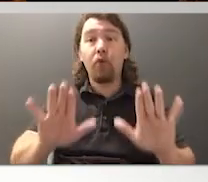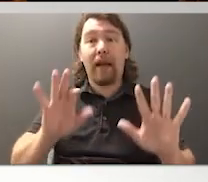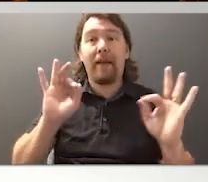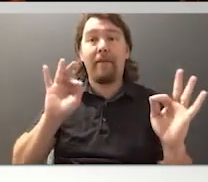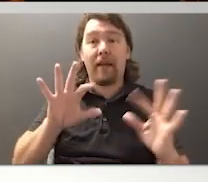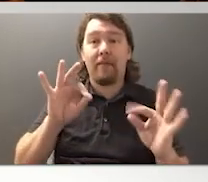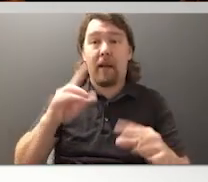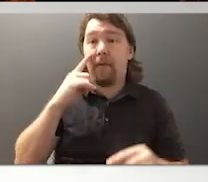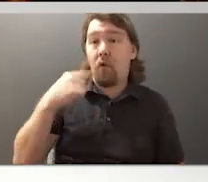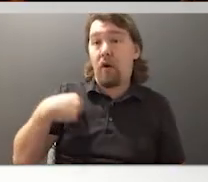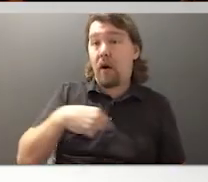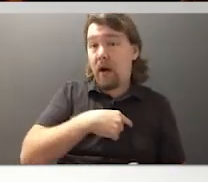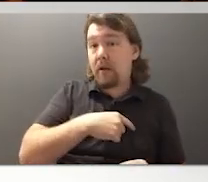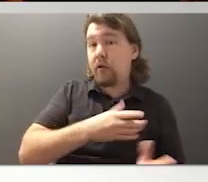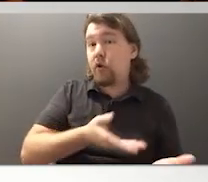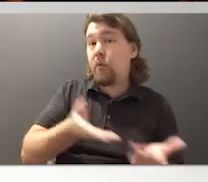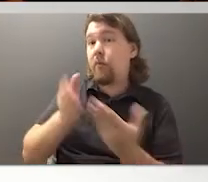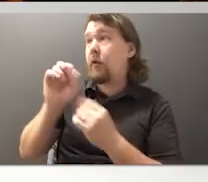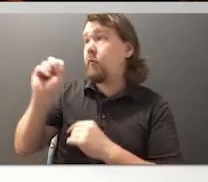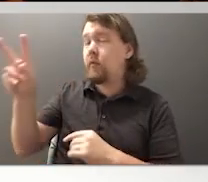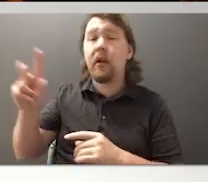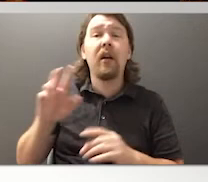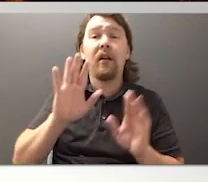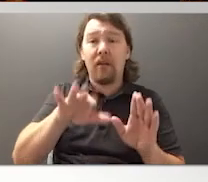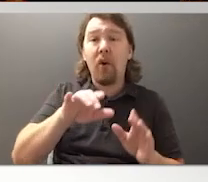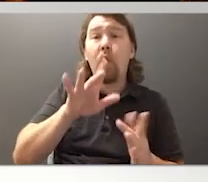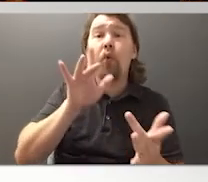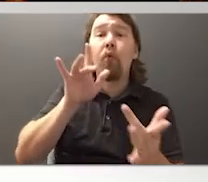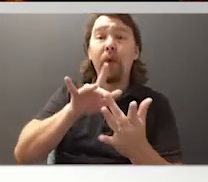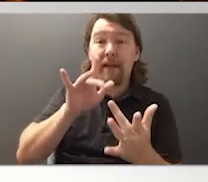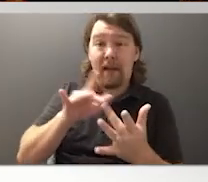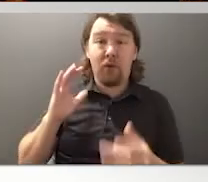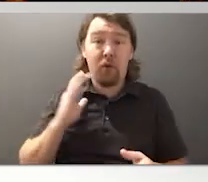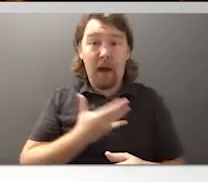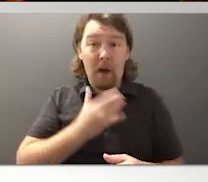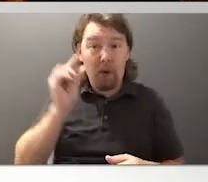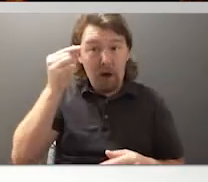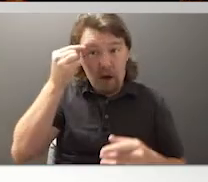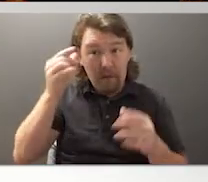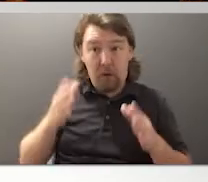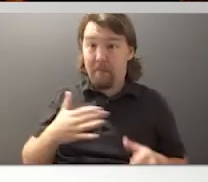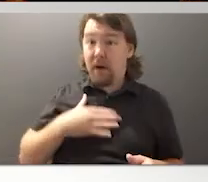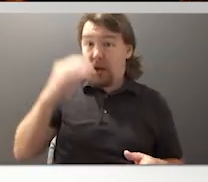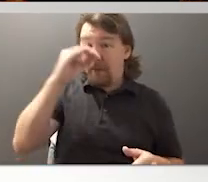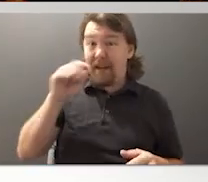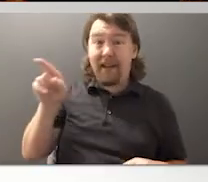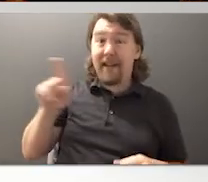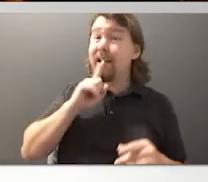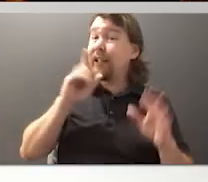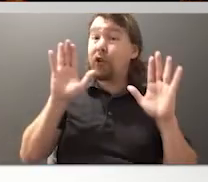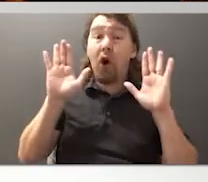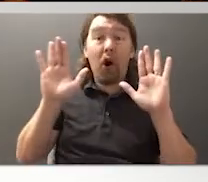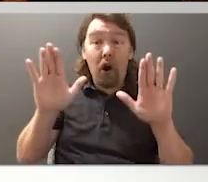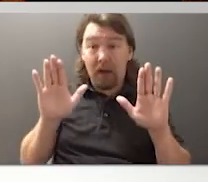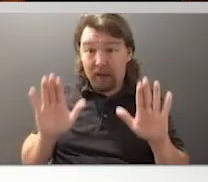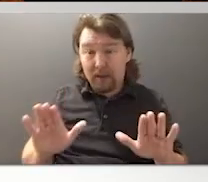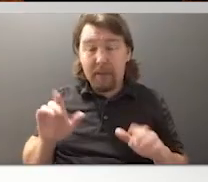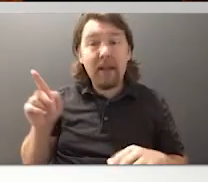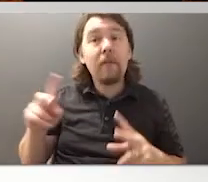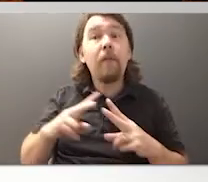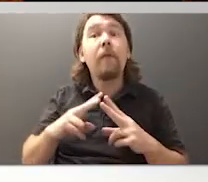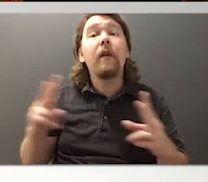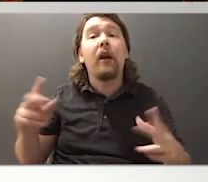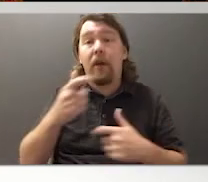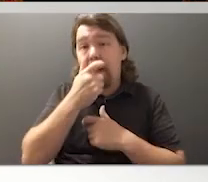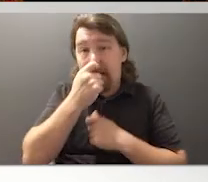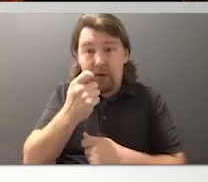So I hear you, and I think it's great feedback for us to take back. Please continue to reach out to our governor. He is, in my opinion,